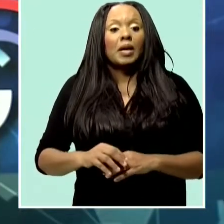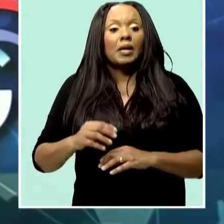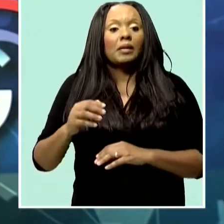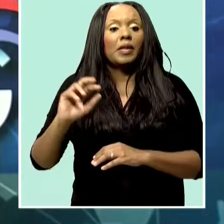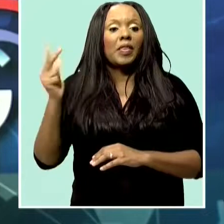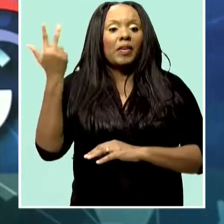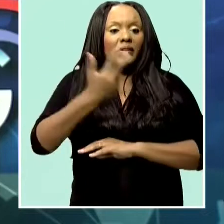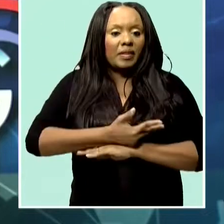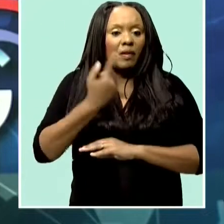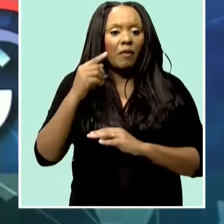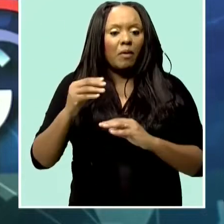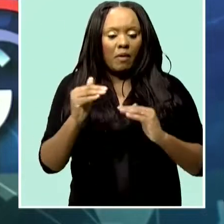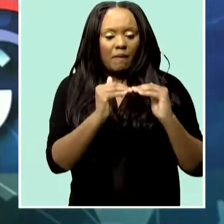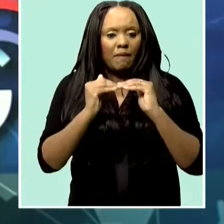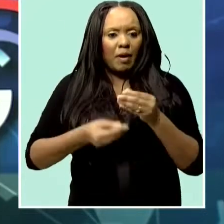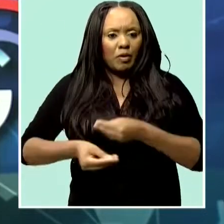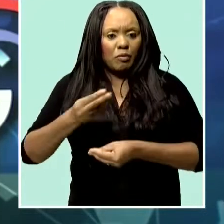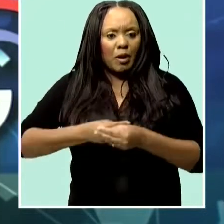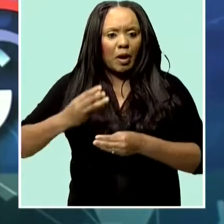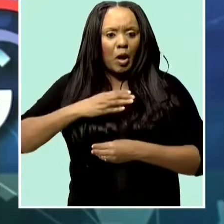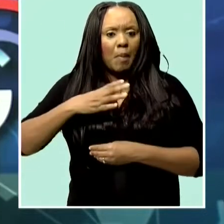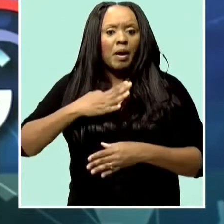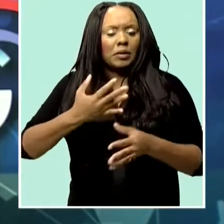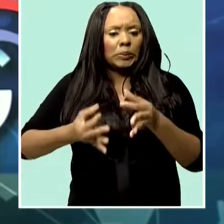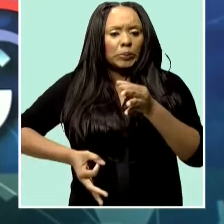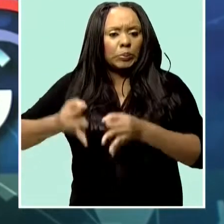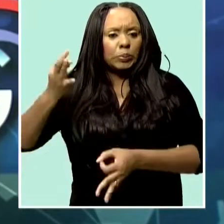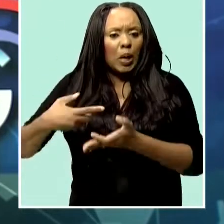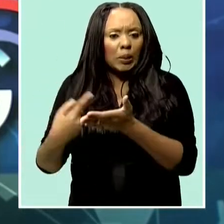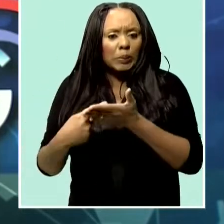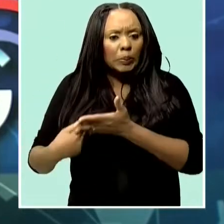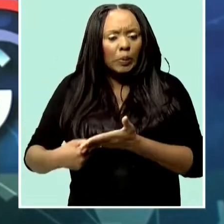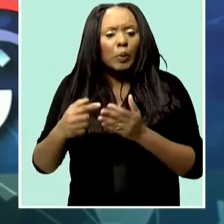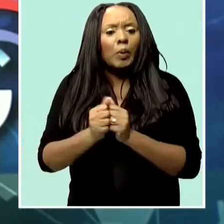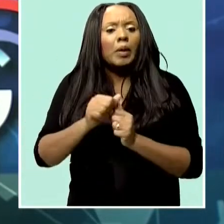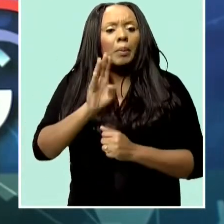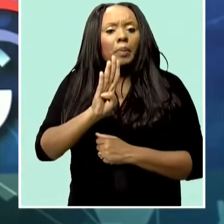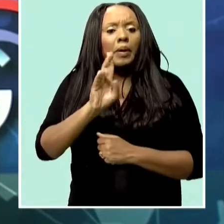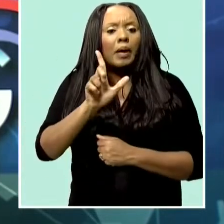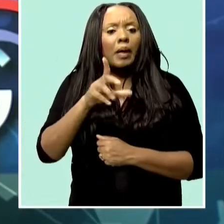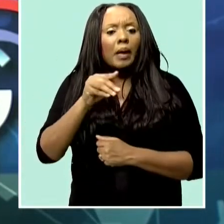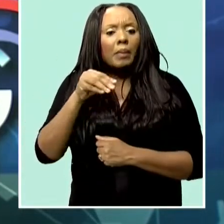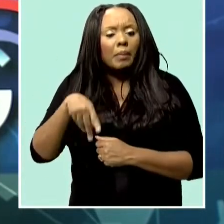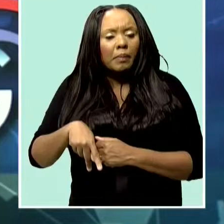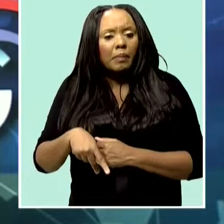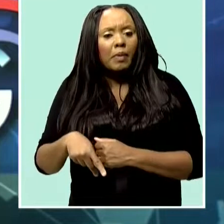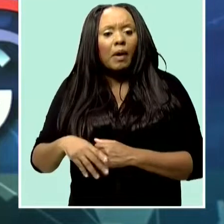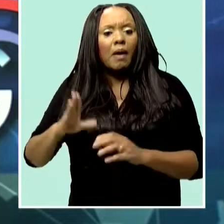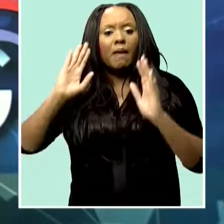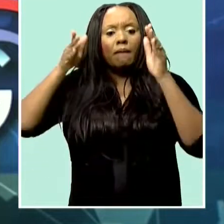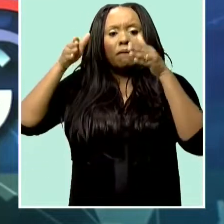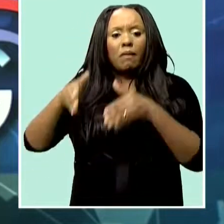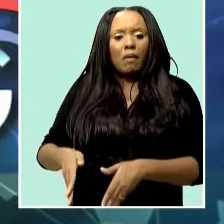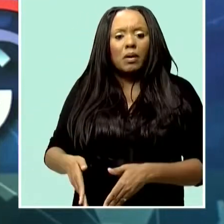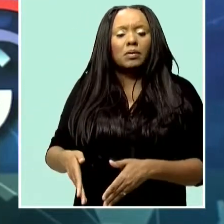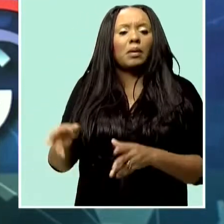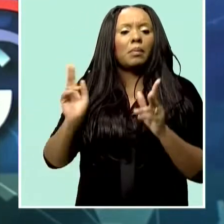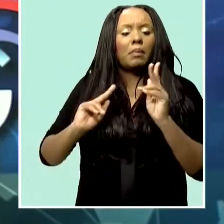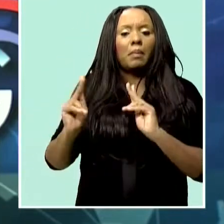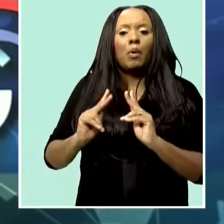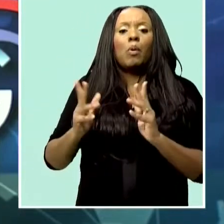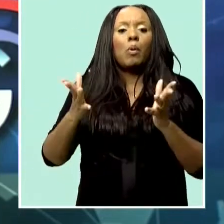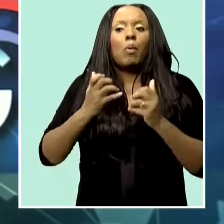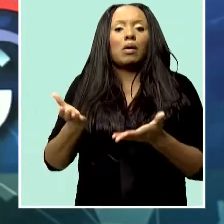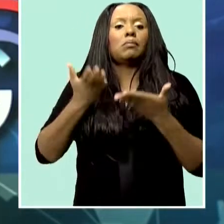rate increase application by the Barbados Light and Power Company mainly focused on the interveners today as they were allowed to make their opening